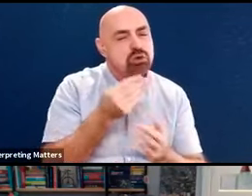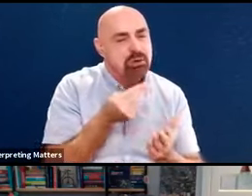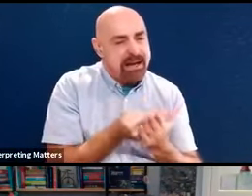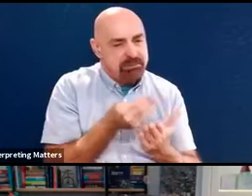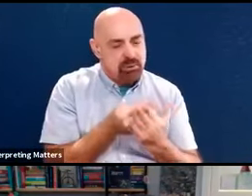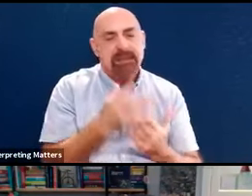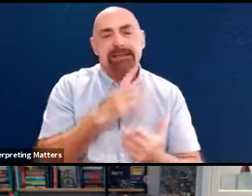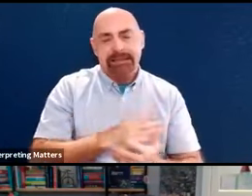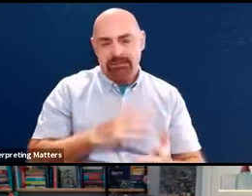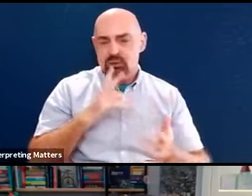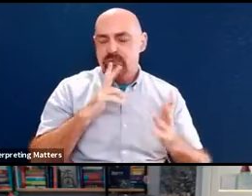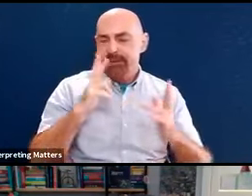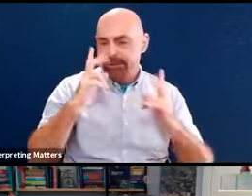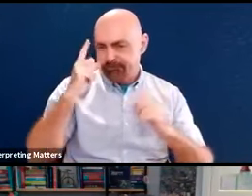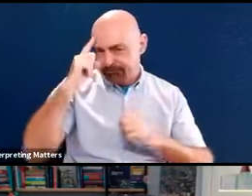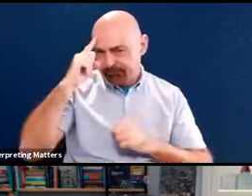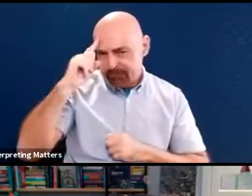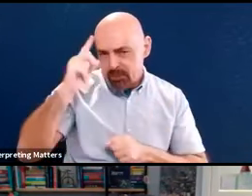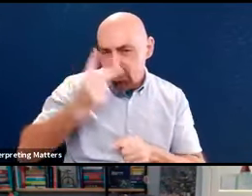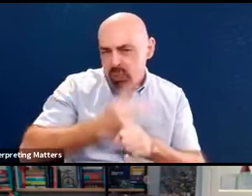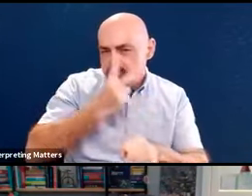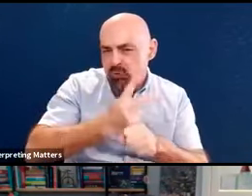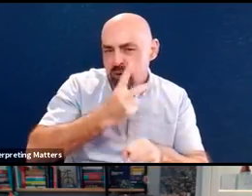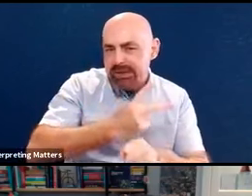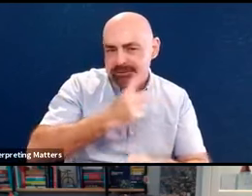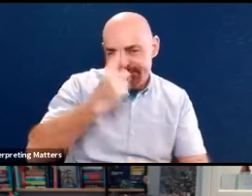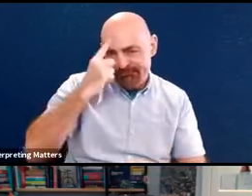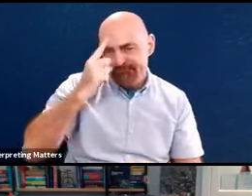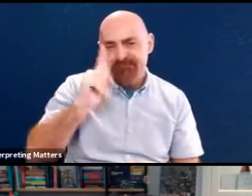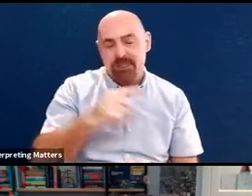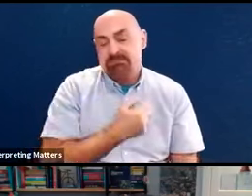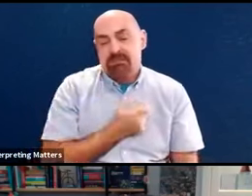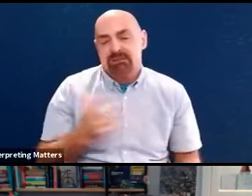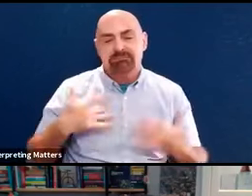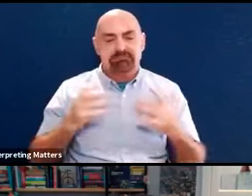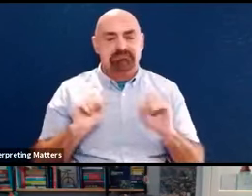be probably rethought. And this is my feeling, at least.